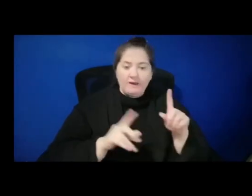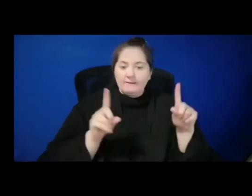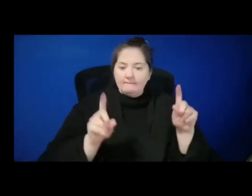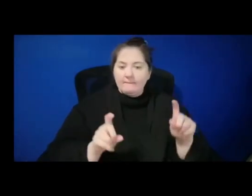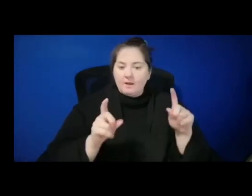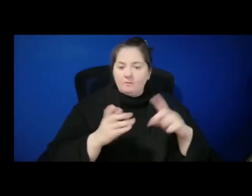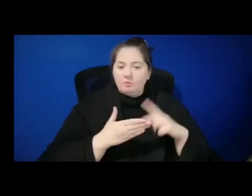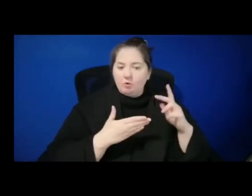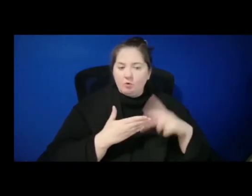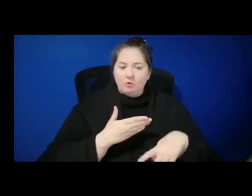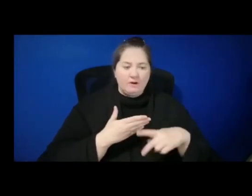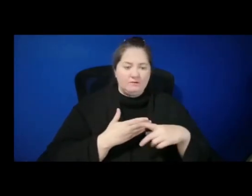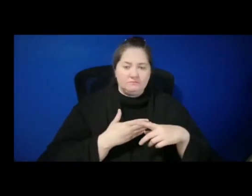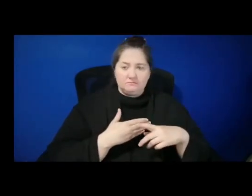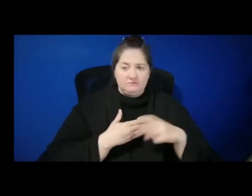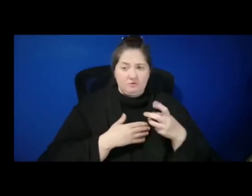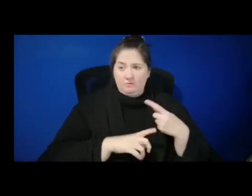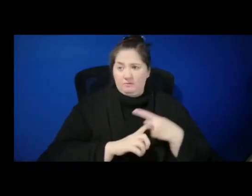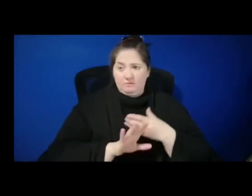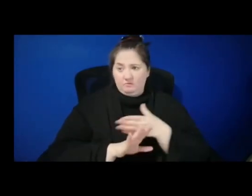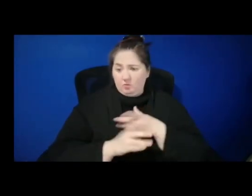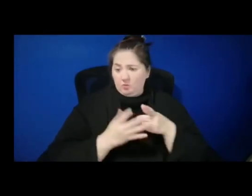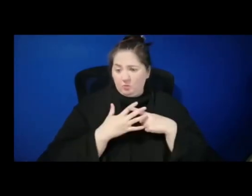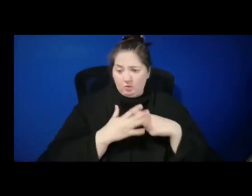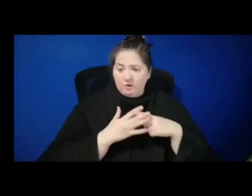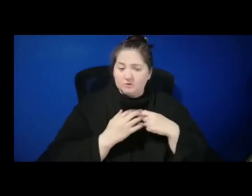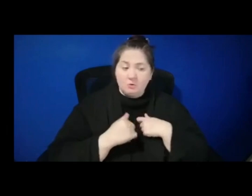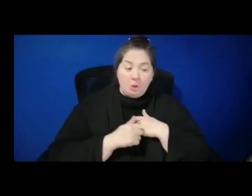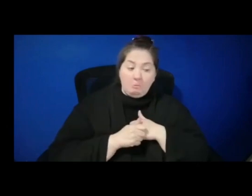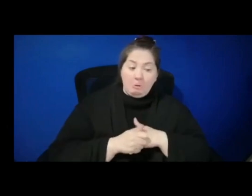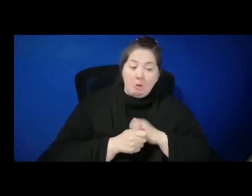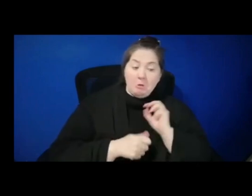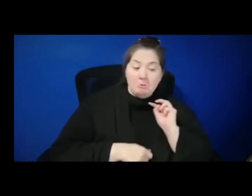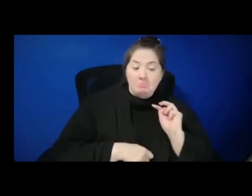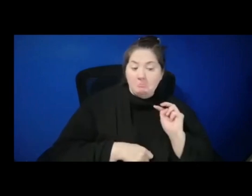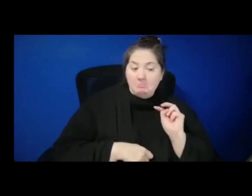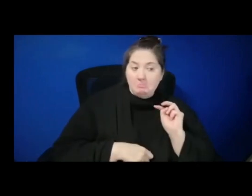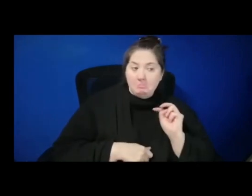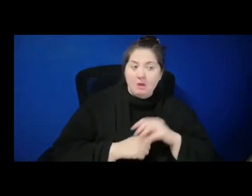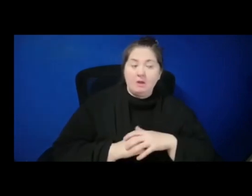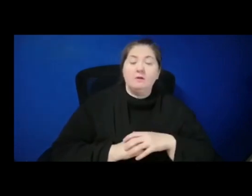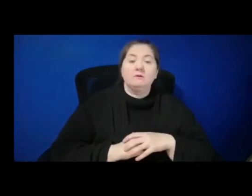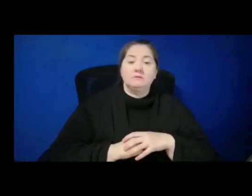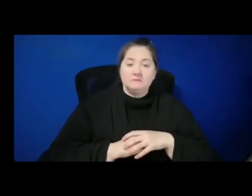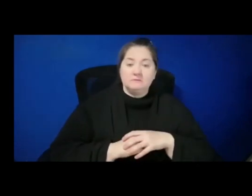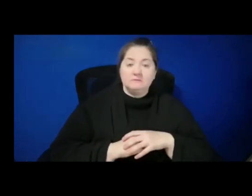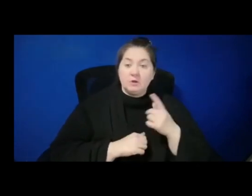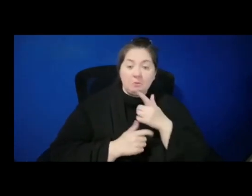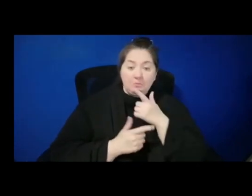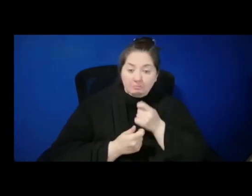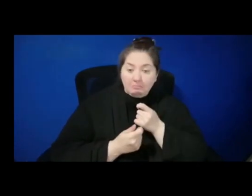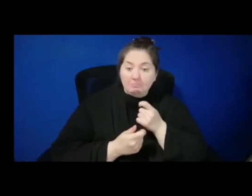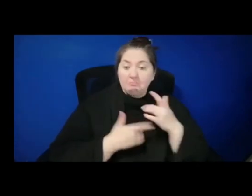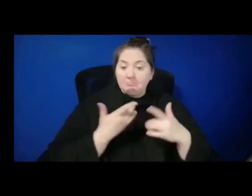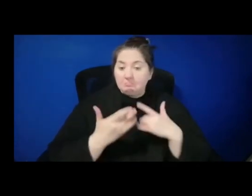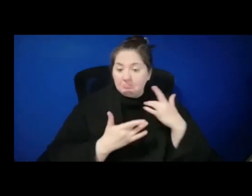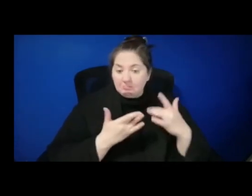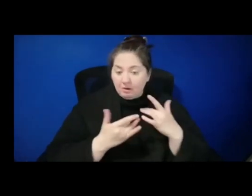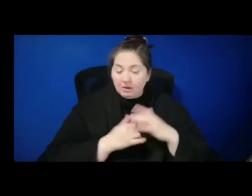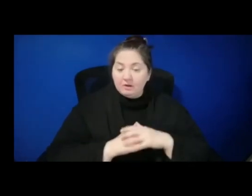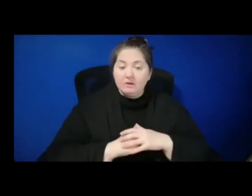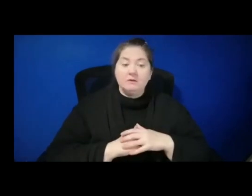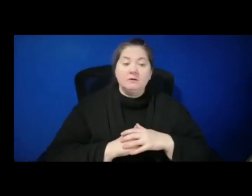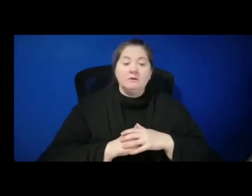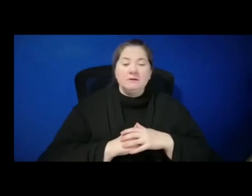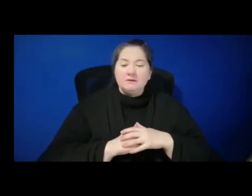program months before it even started. And so I just kept following it. But it was something that I was very excited about because even though